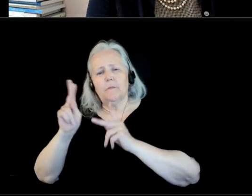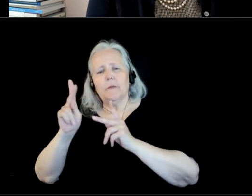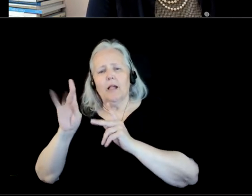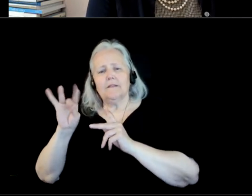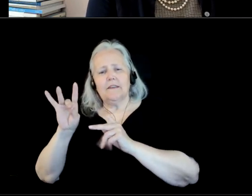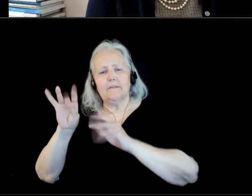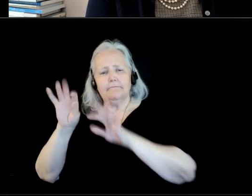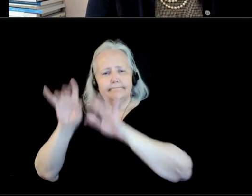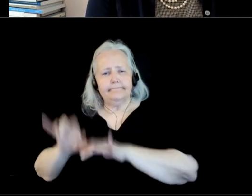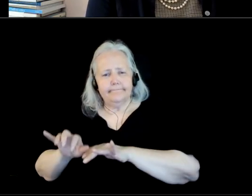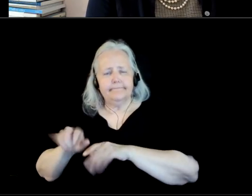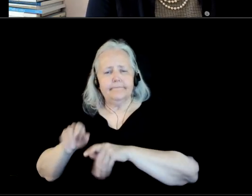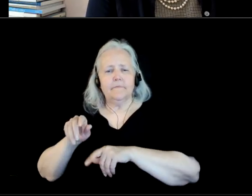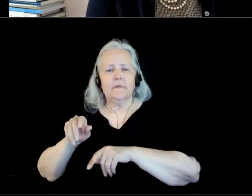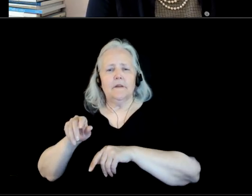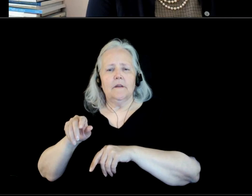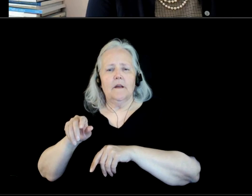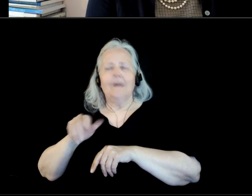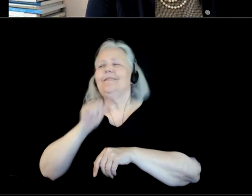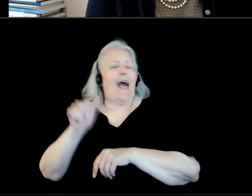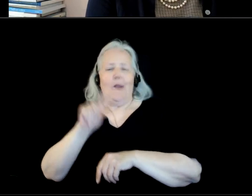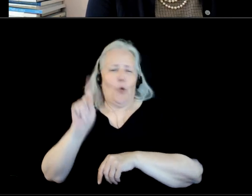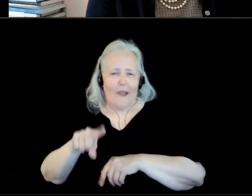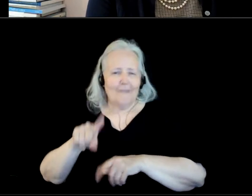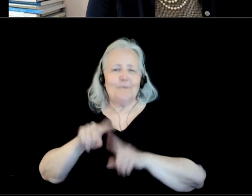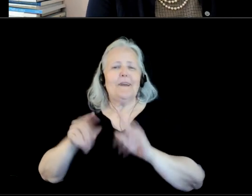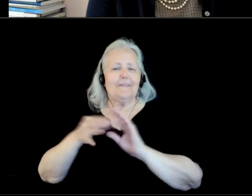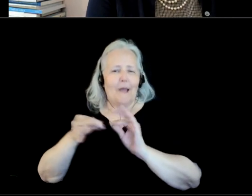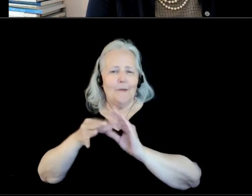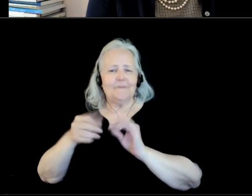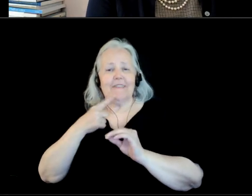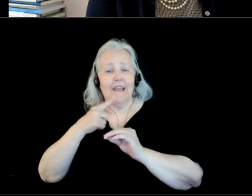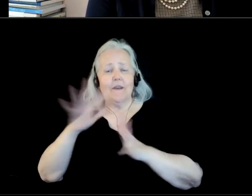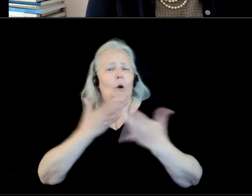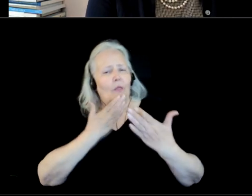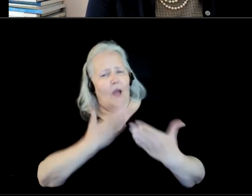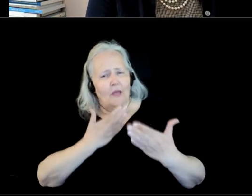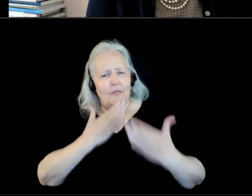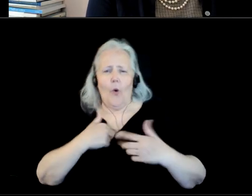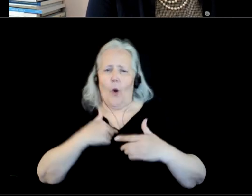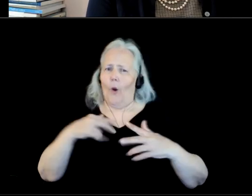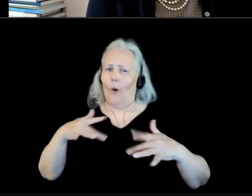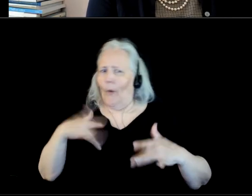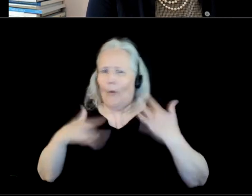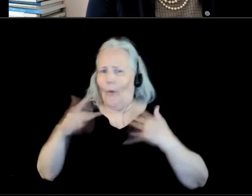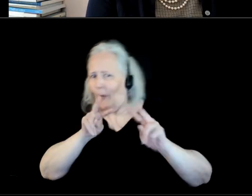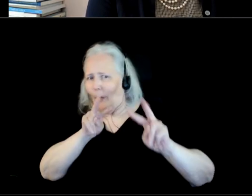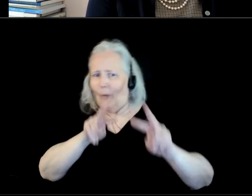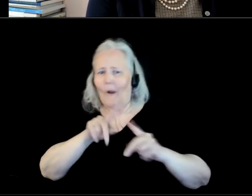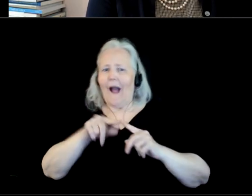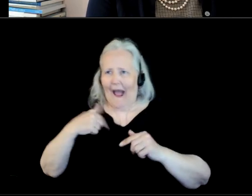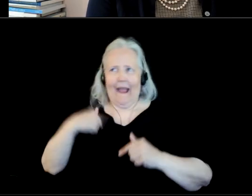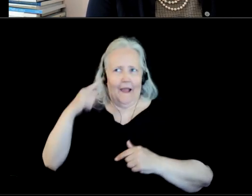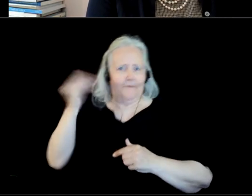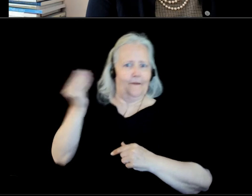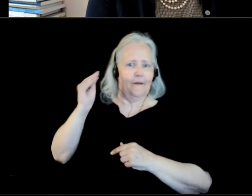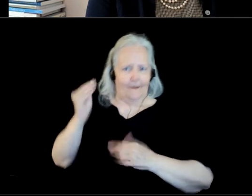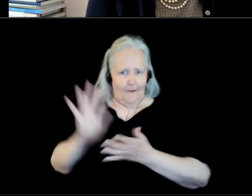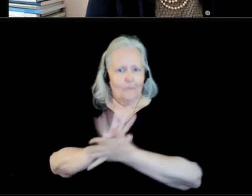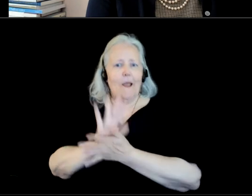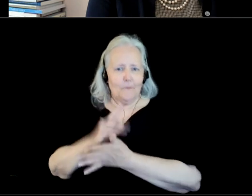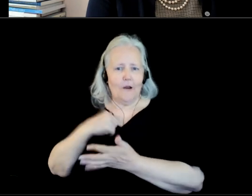the question, but not an actual question, saying, "Thank you very much. I'm so excited about this section. I have a paper that I'm working on and I hope